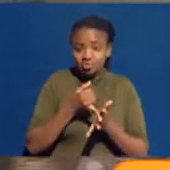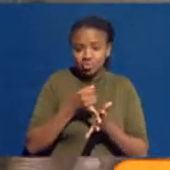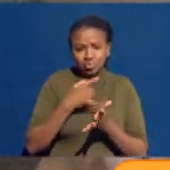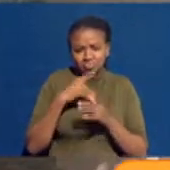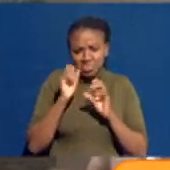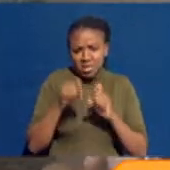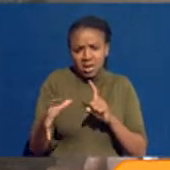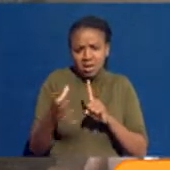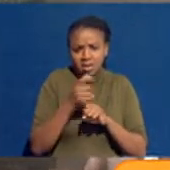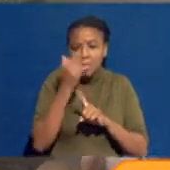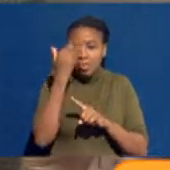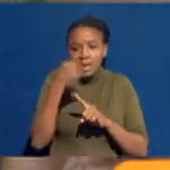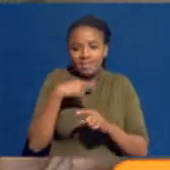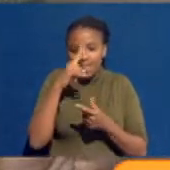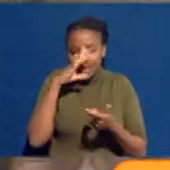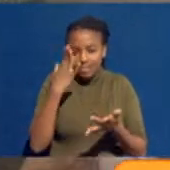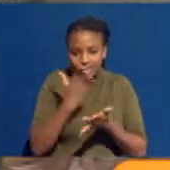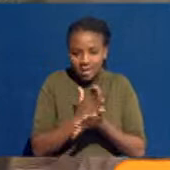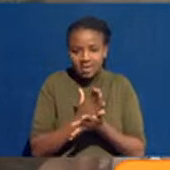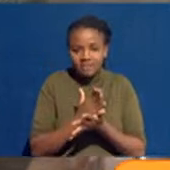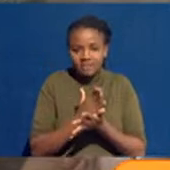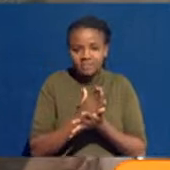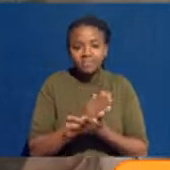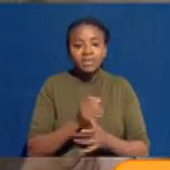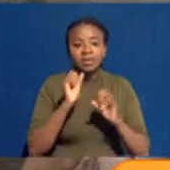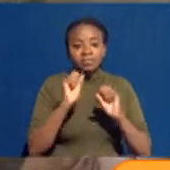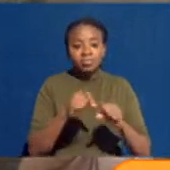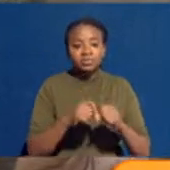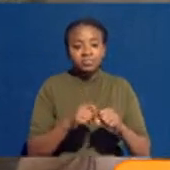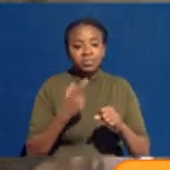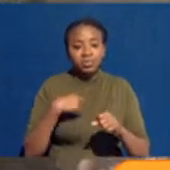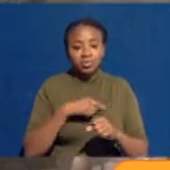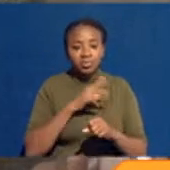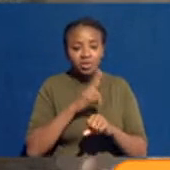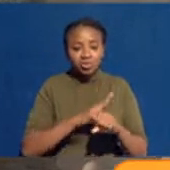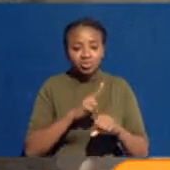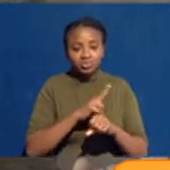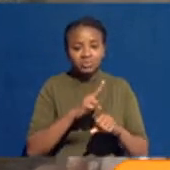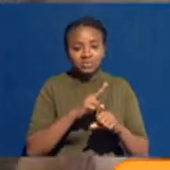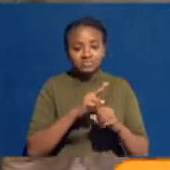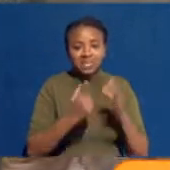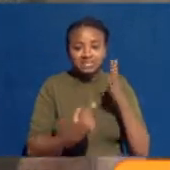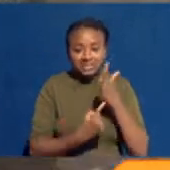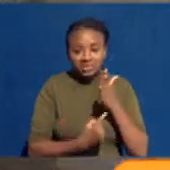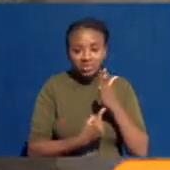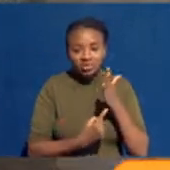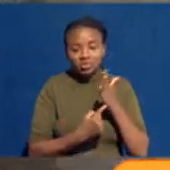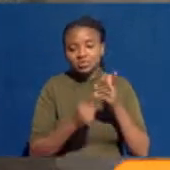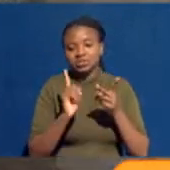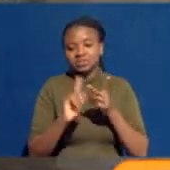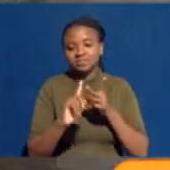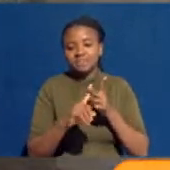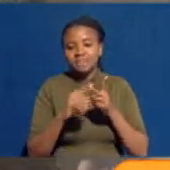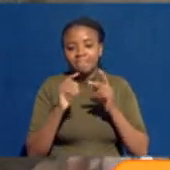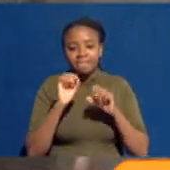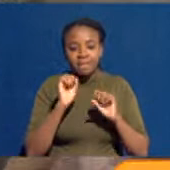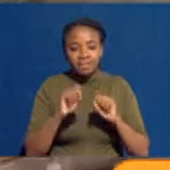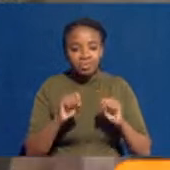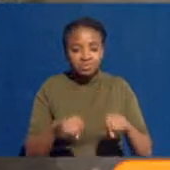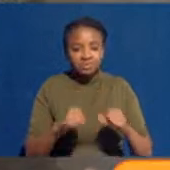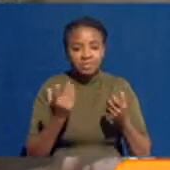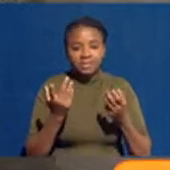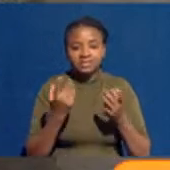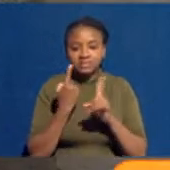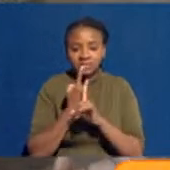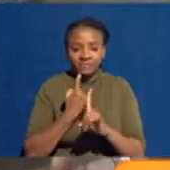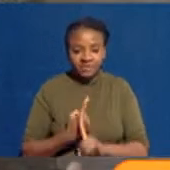believe the only way we can make the best use of space technologies, space capabilities, is having